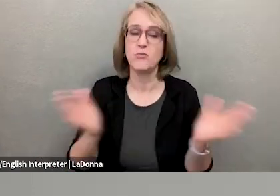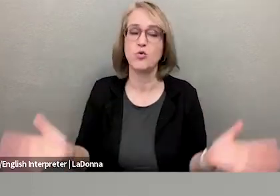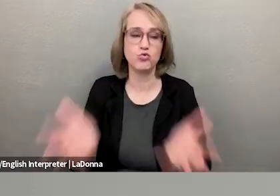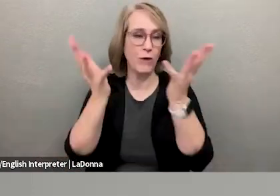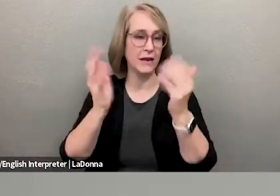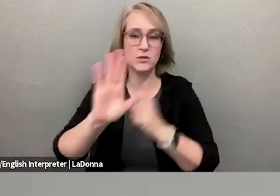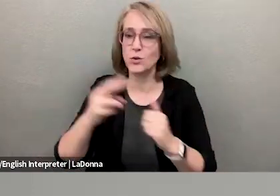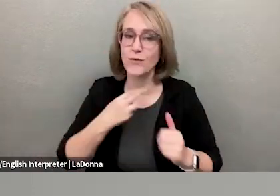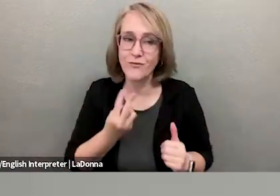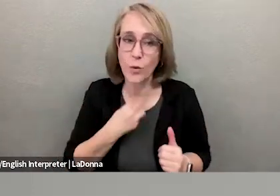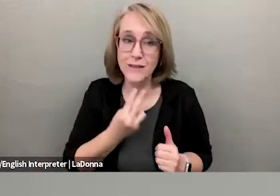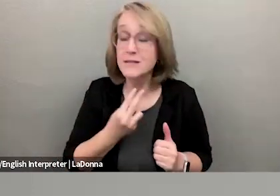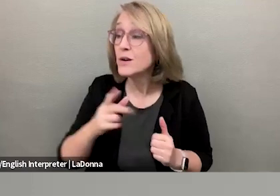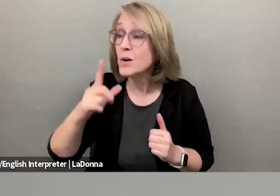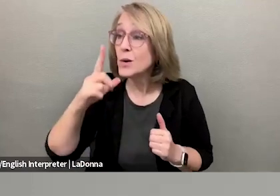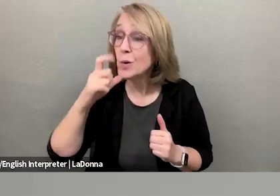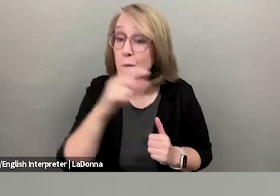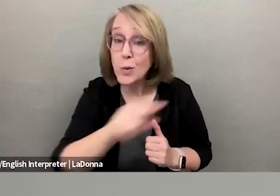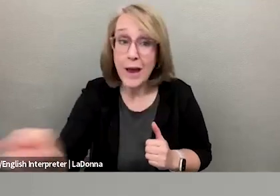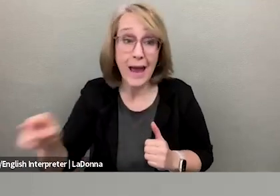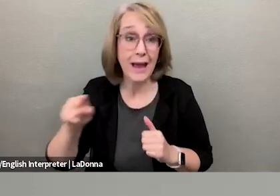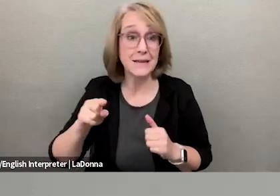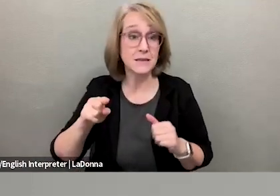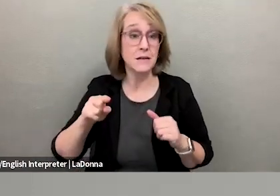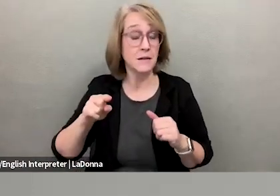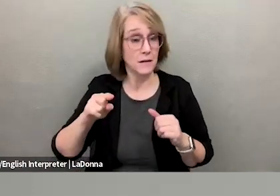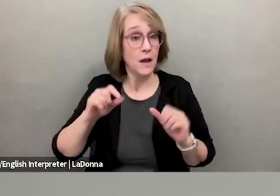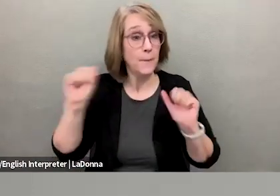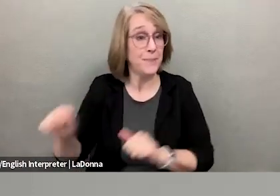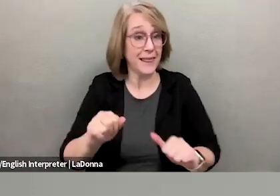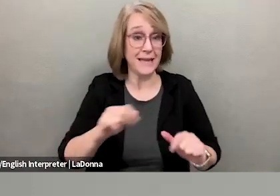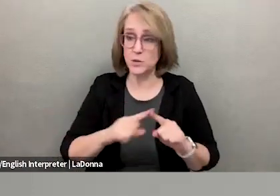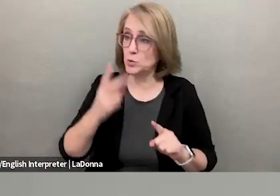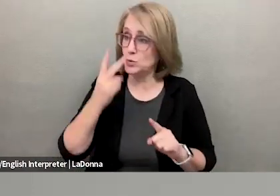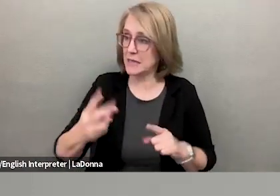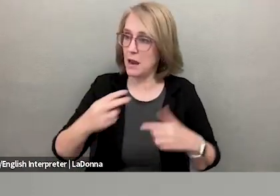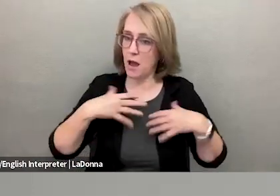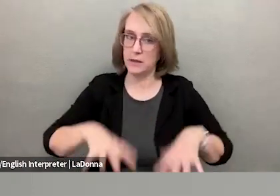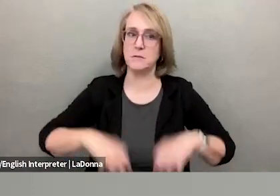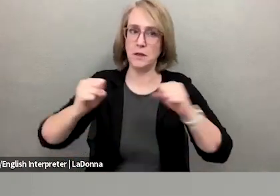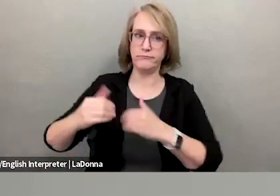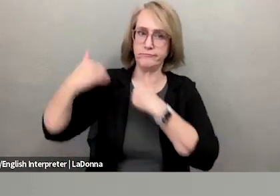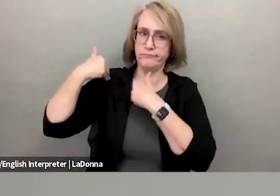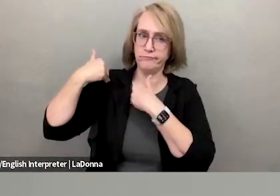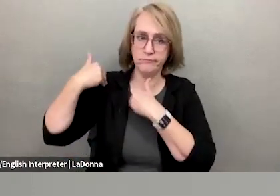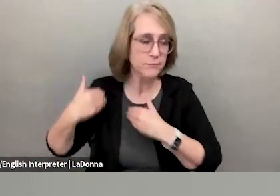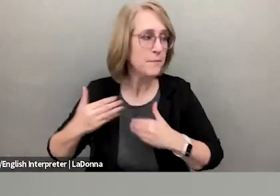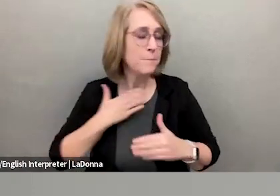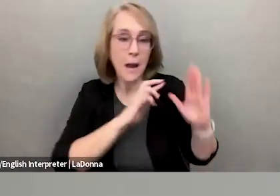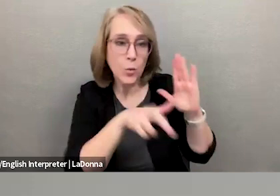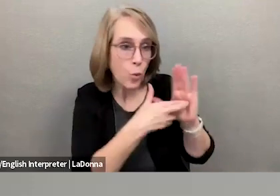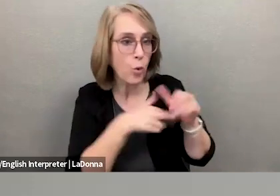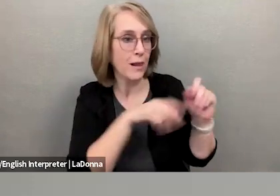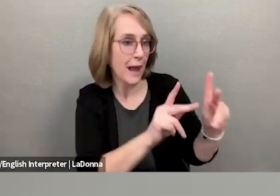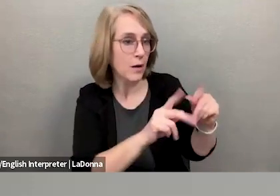who are in a position to take action to address issues, look where you in your day-to-day lives, in your professional role, whether you're in a hospital or a health system